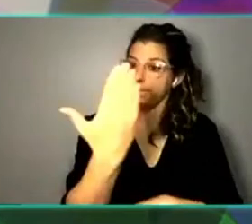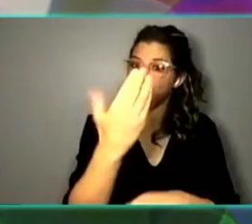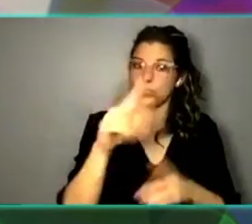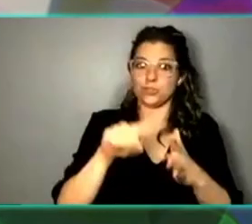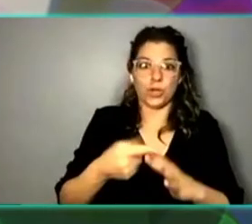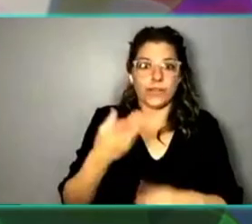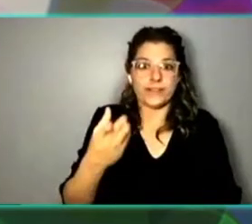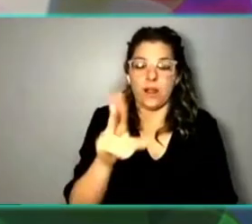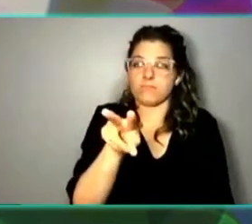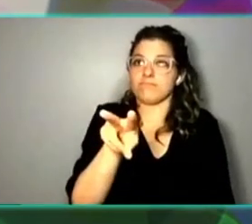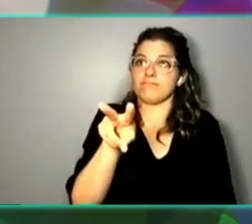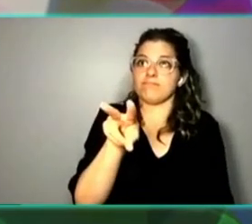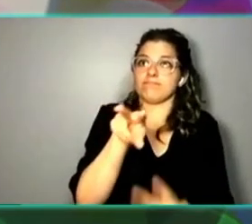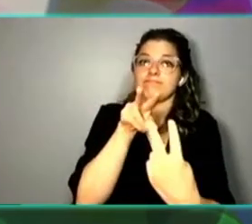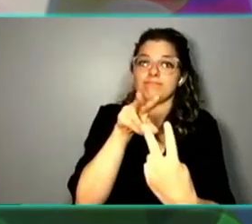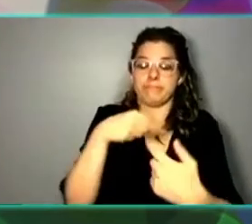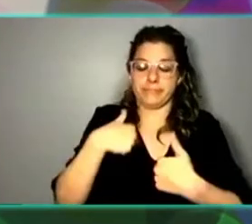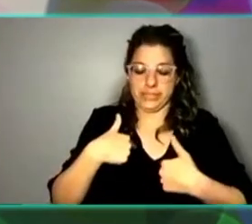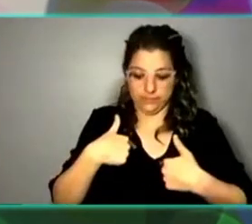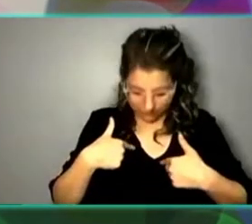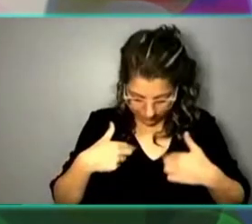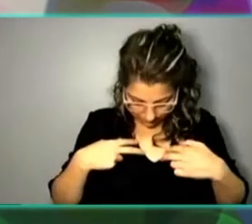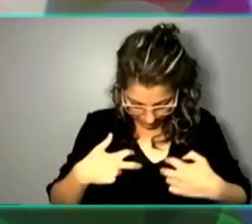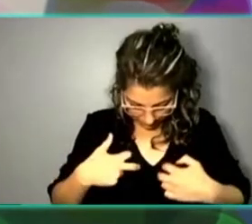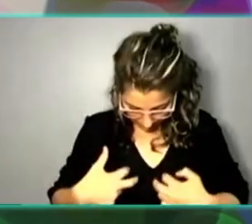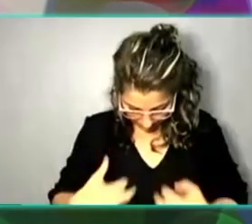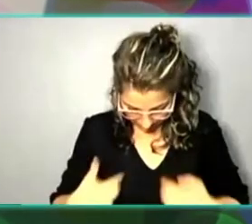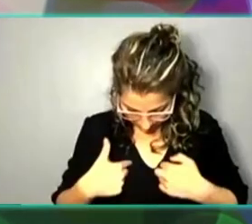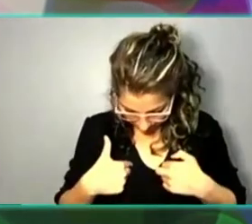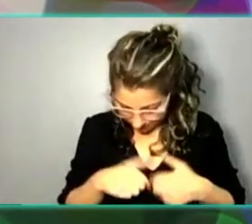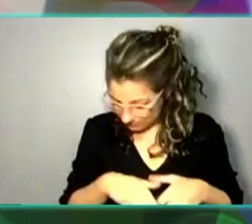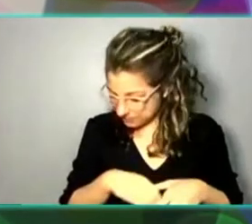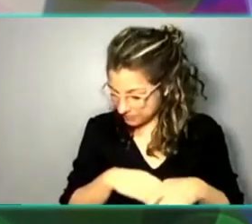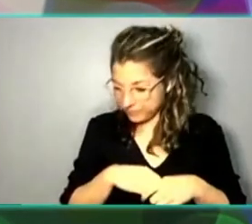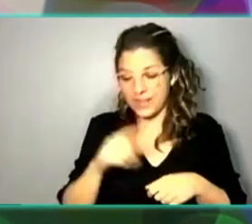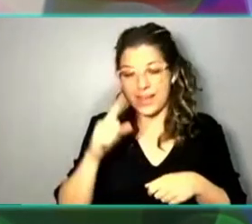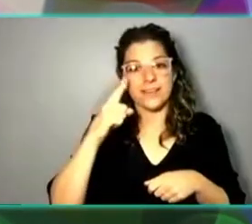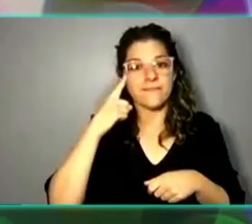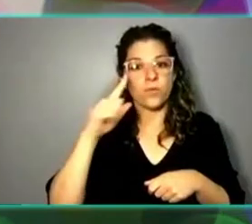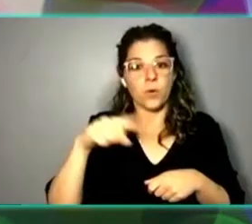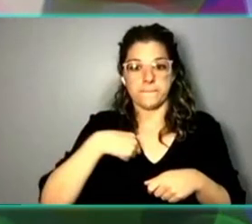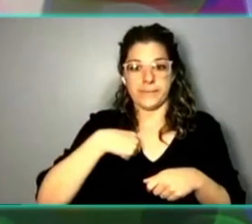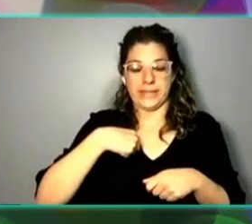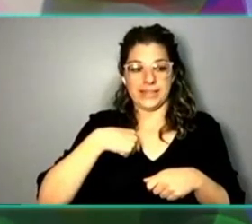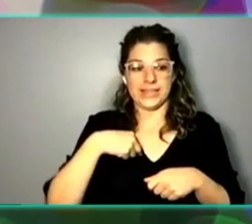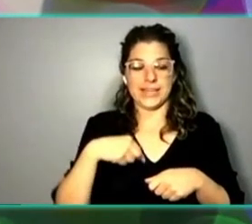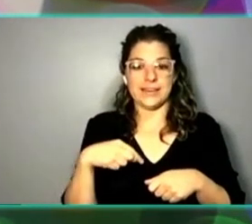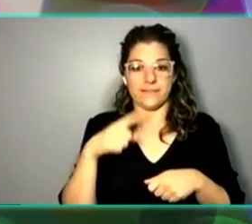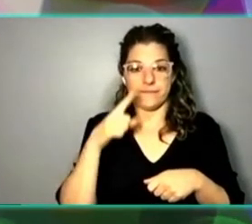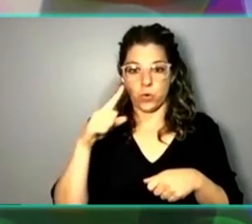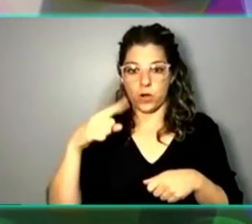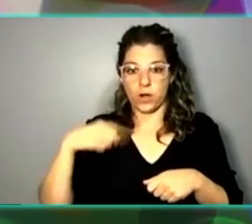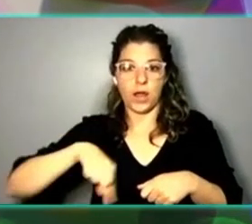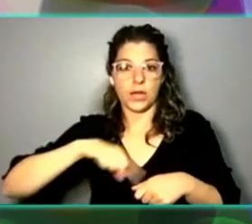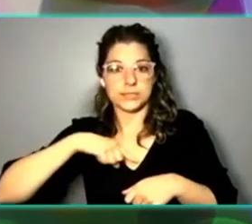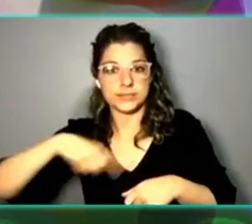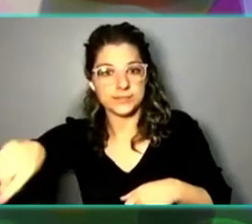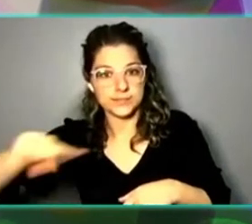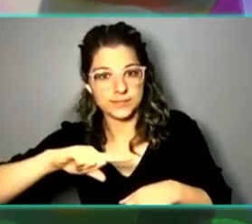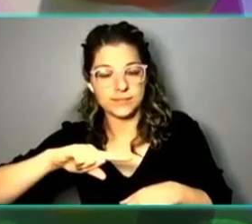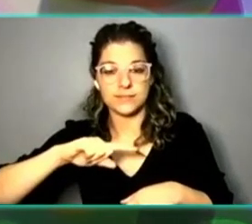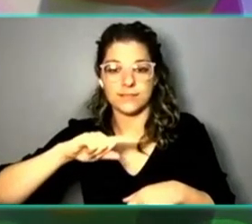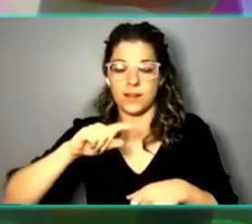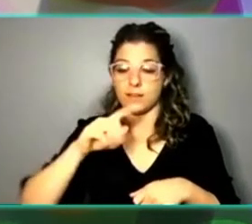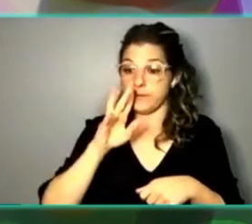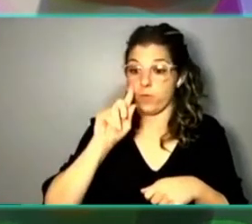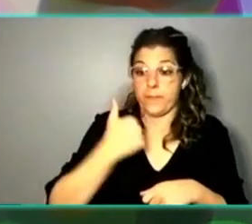mean? Just, and I think for me in particular, and for us, and I'll just speak for